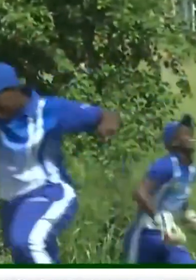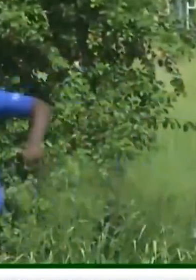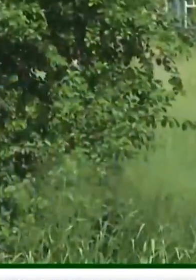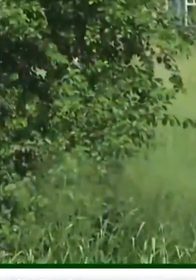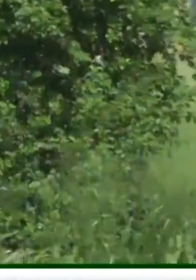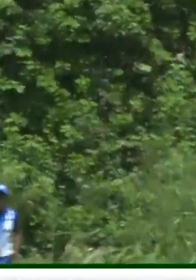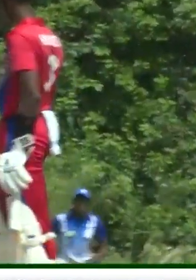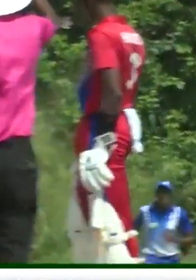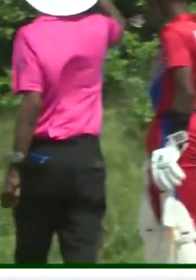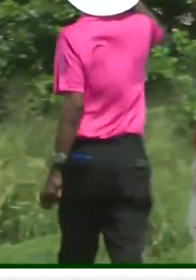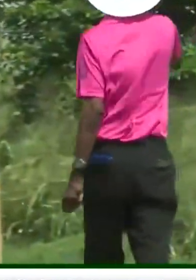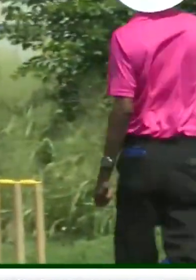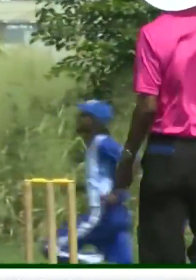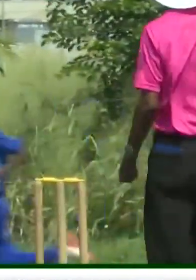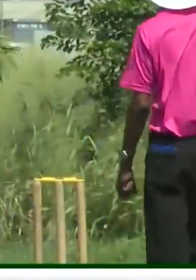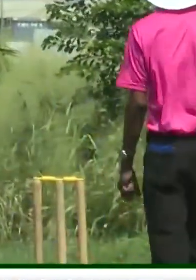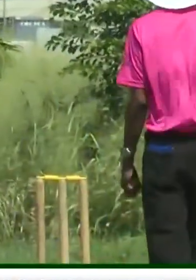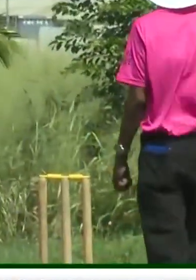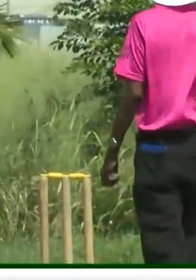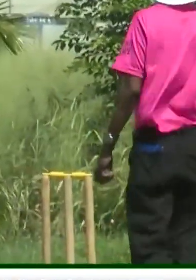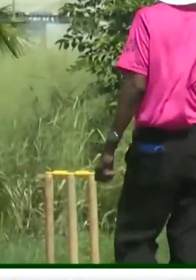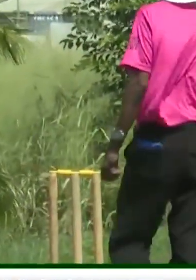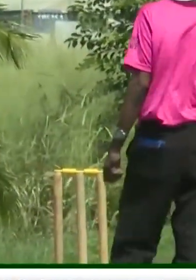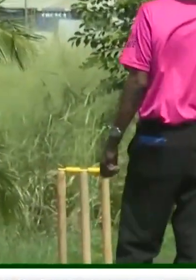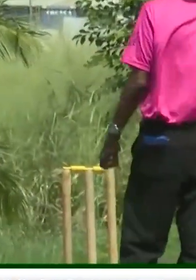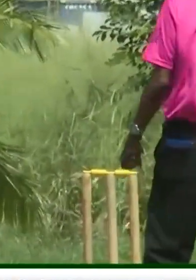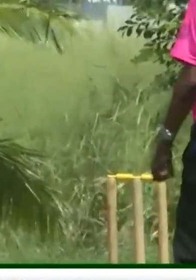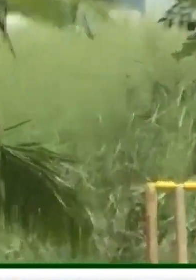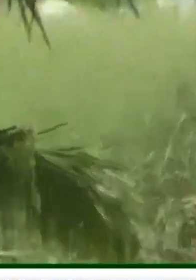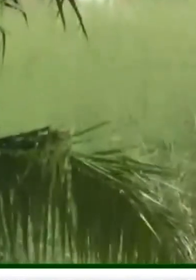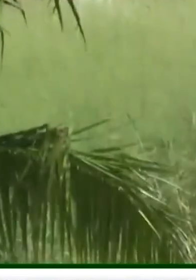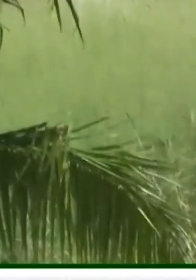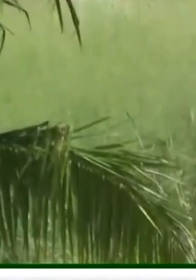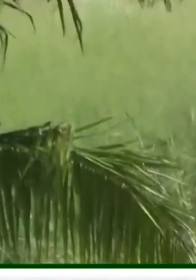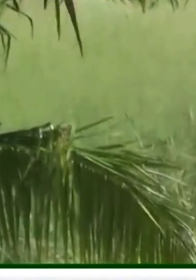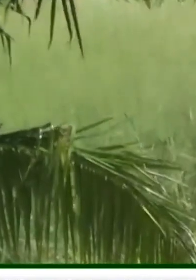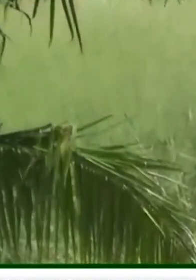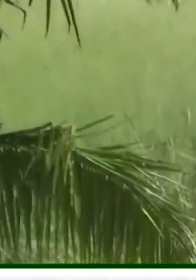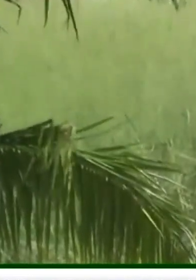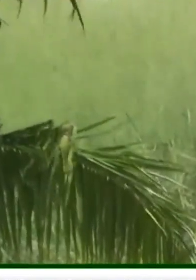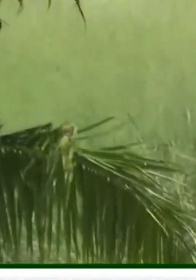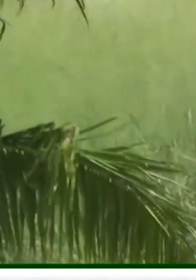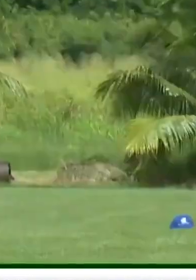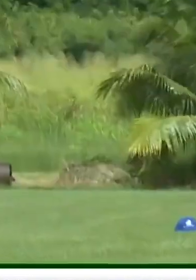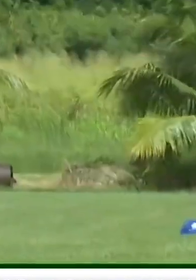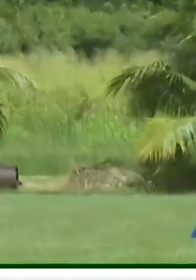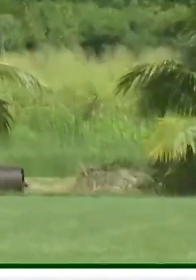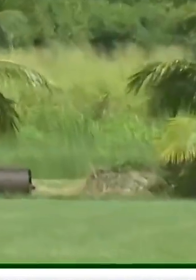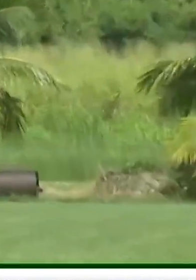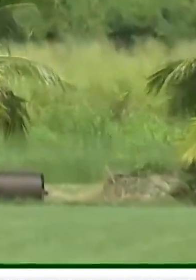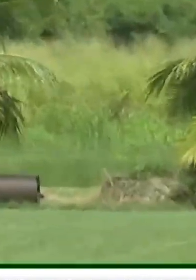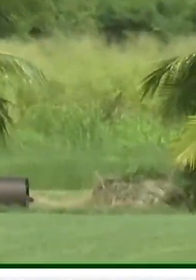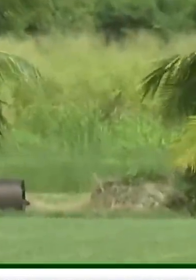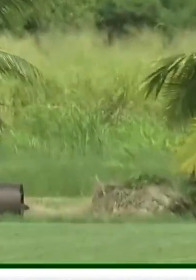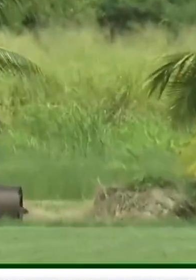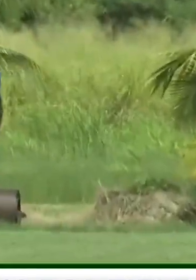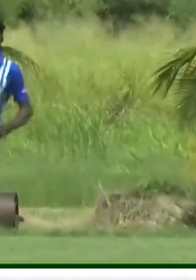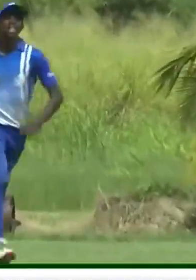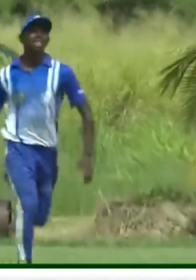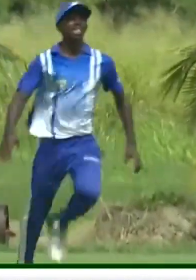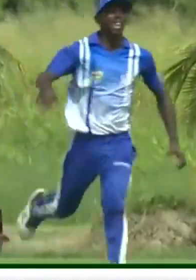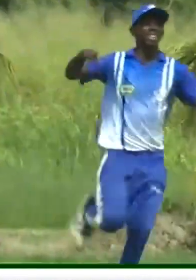drive but edged, and the catch is taken. Wiggins is on fire, and Graham can't believe it. He has to go though. Queen's College in big